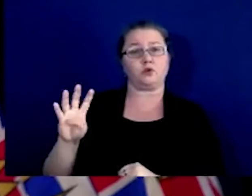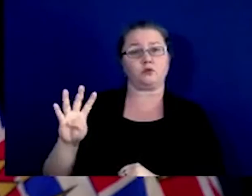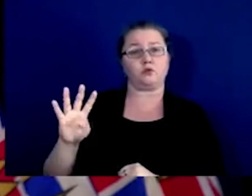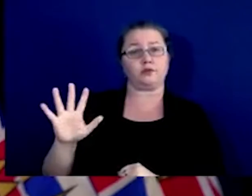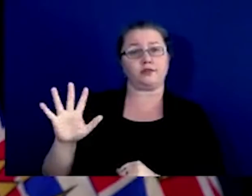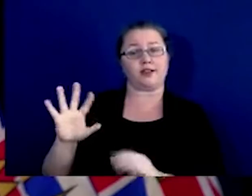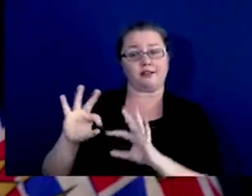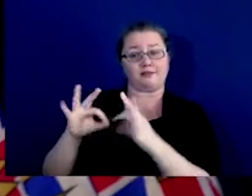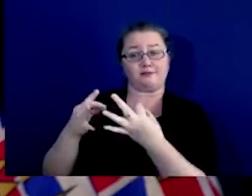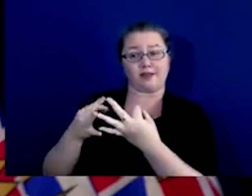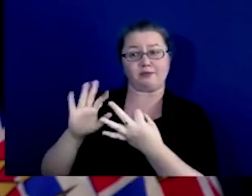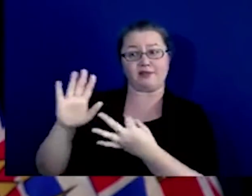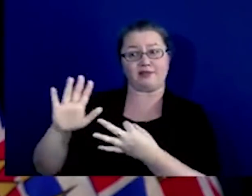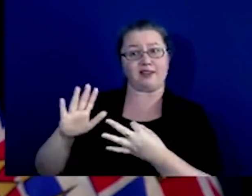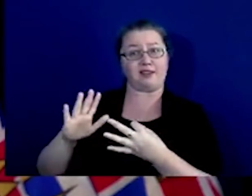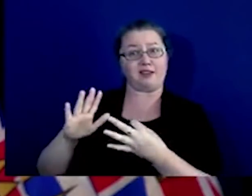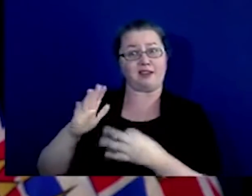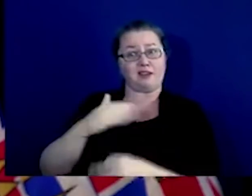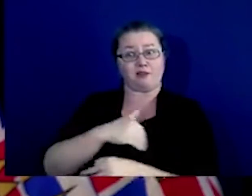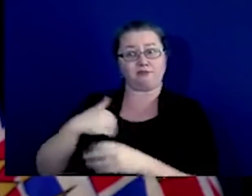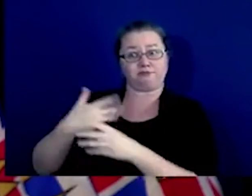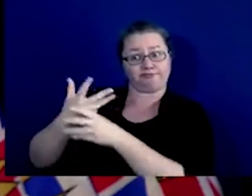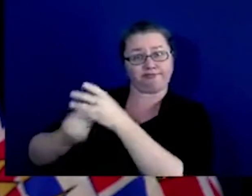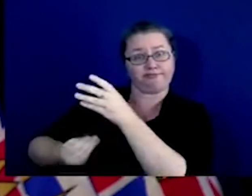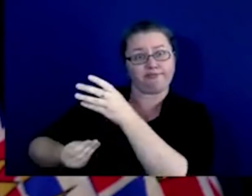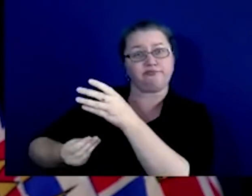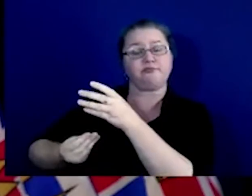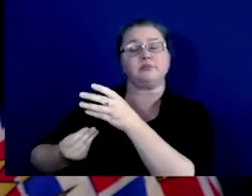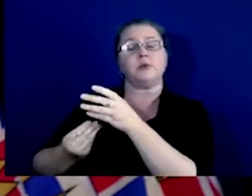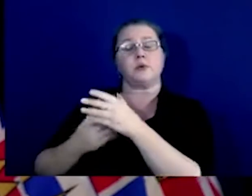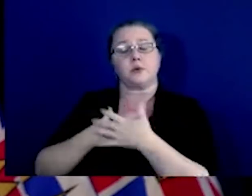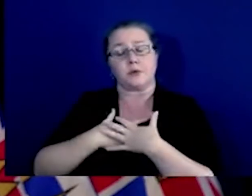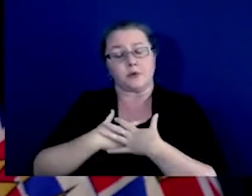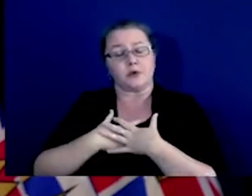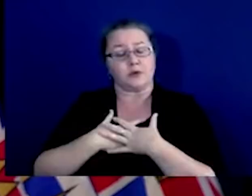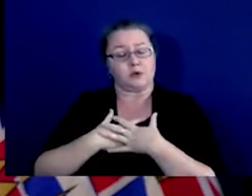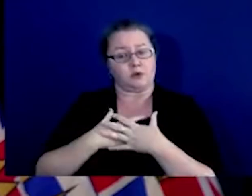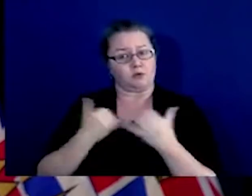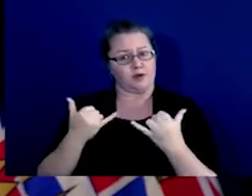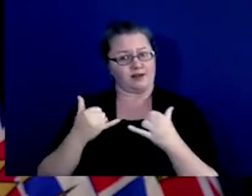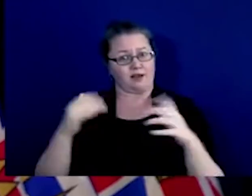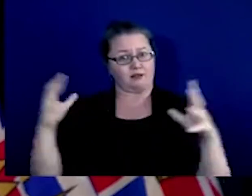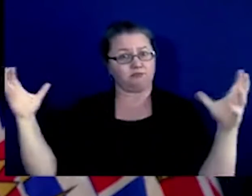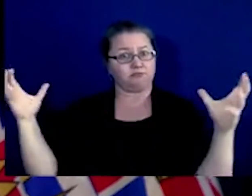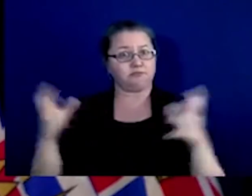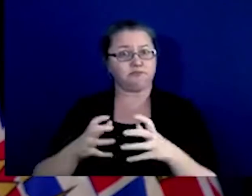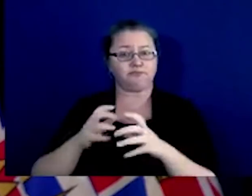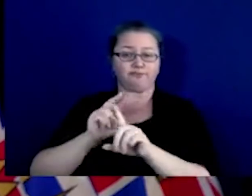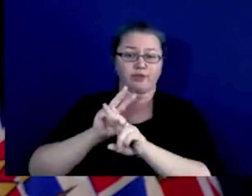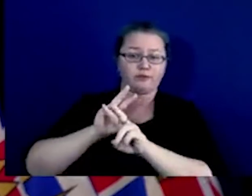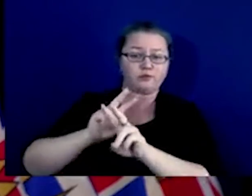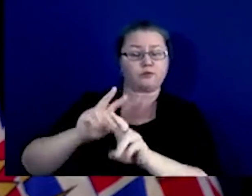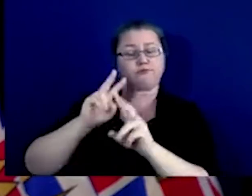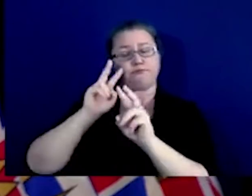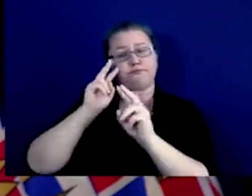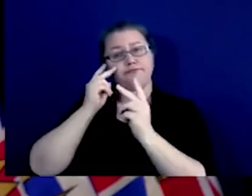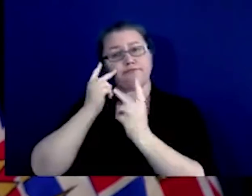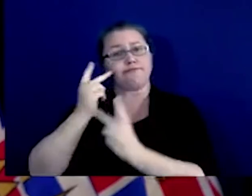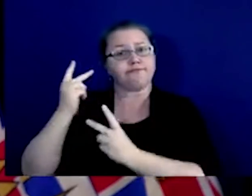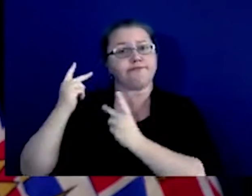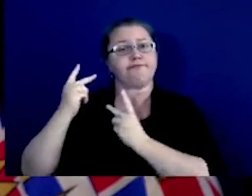early, isolating people so it doesn't spread, keeping our numbers small, flattening our curve, which we have been